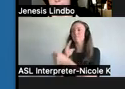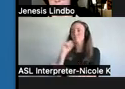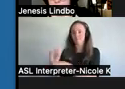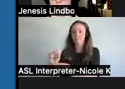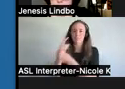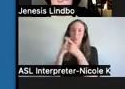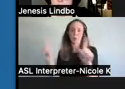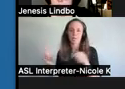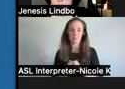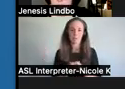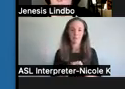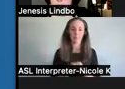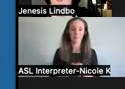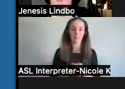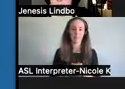working.